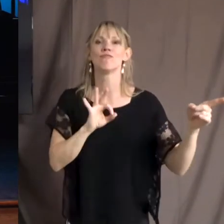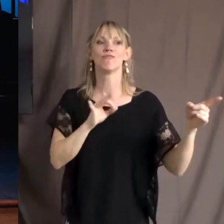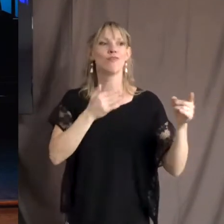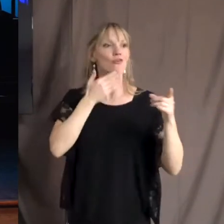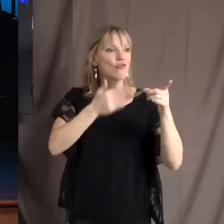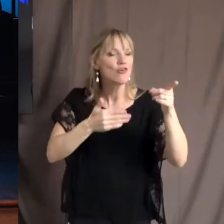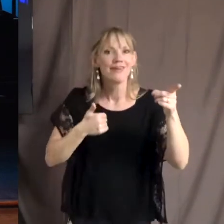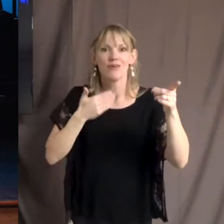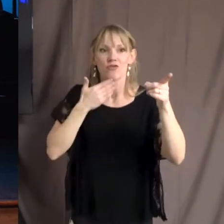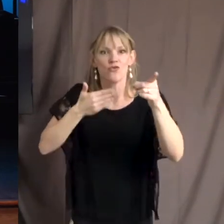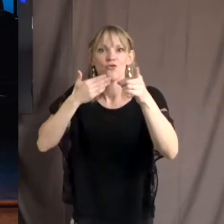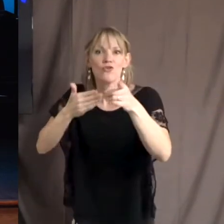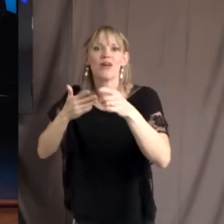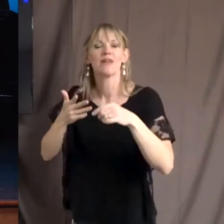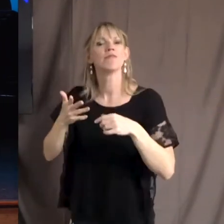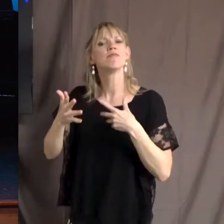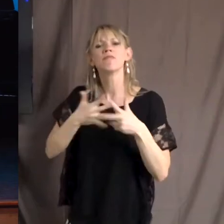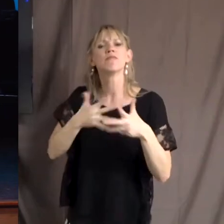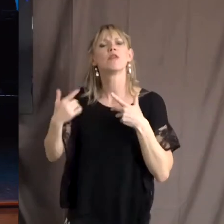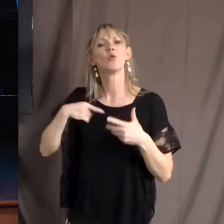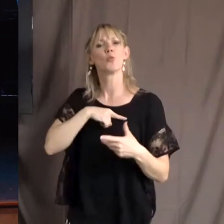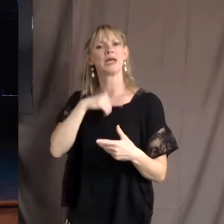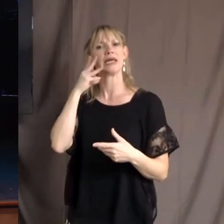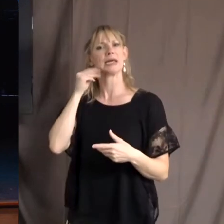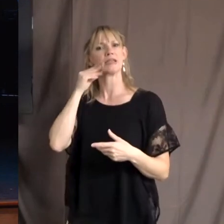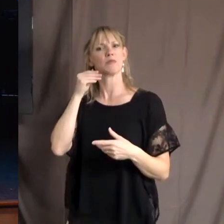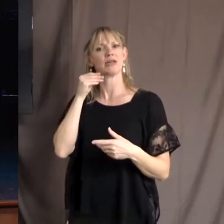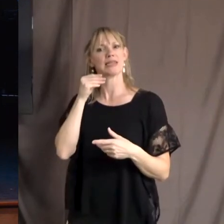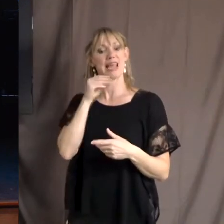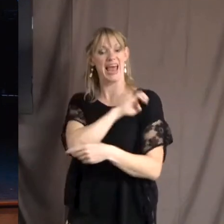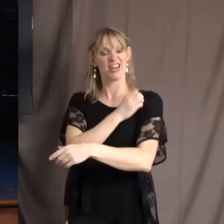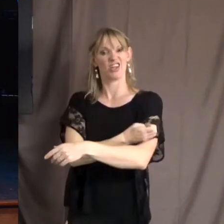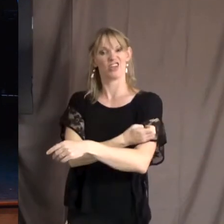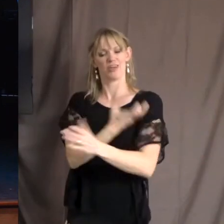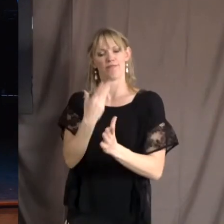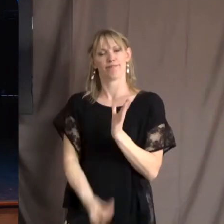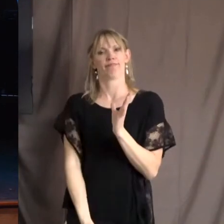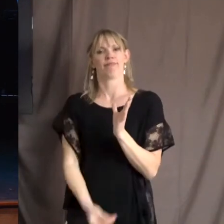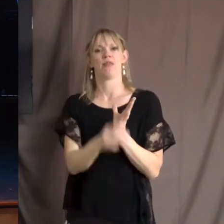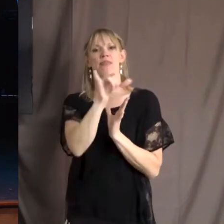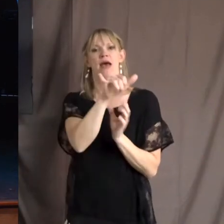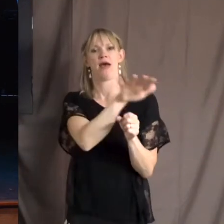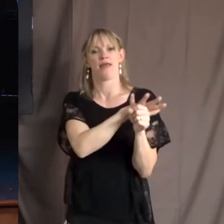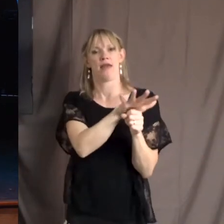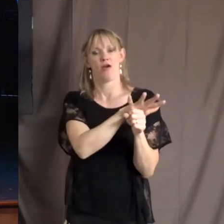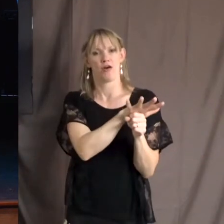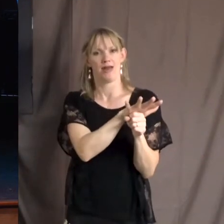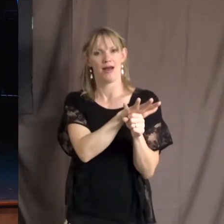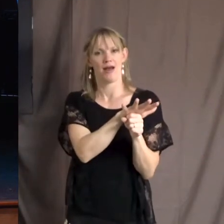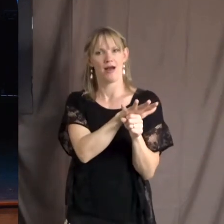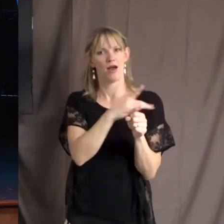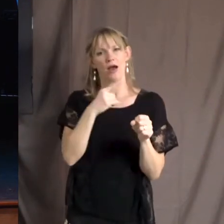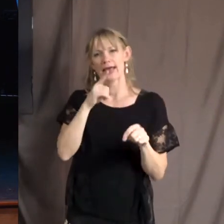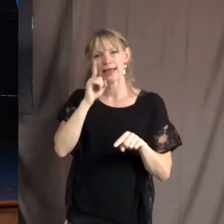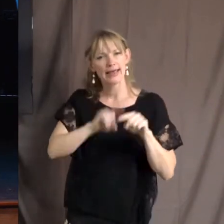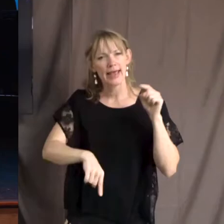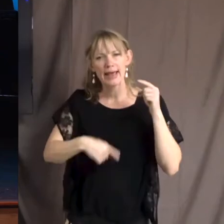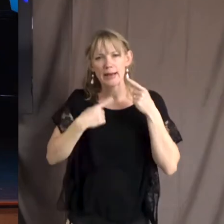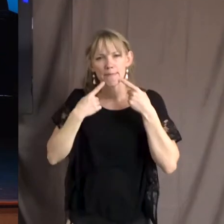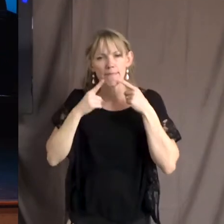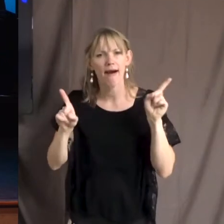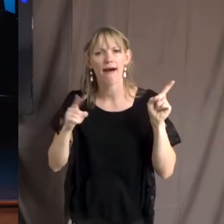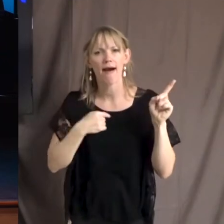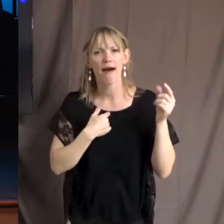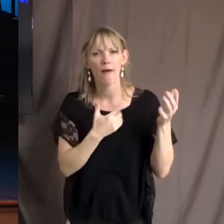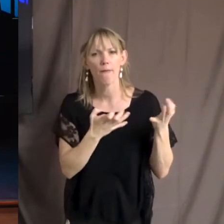we're experiencing a lack of energy in that area, where we can't seem to get what we want, or something